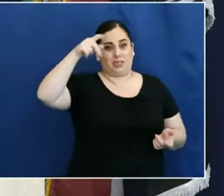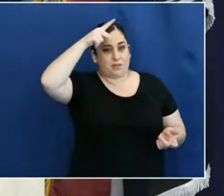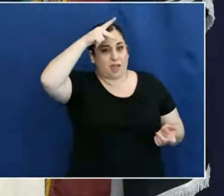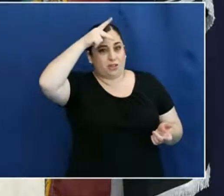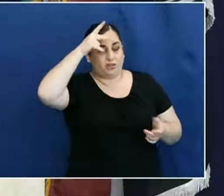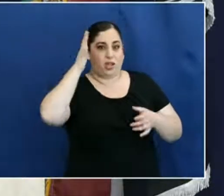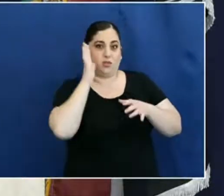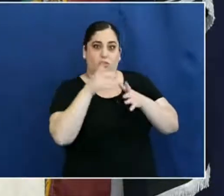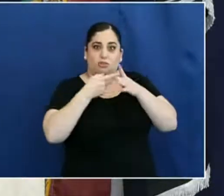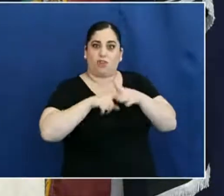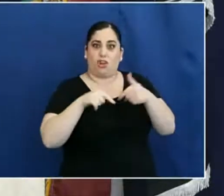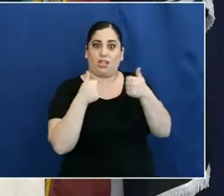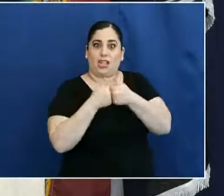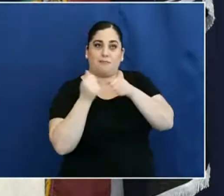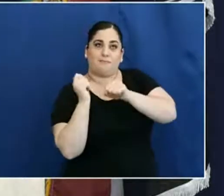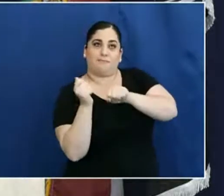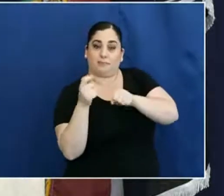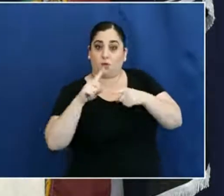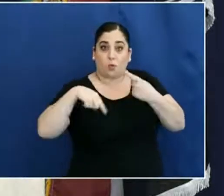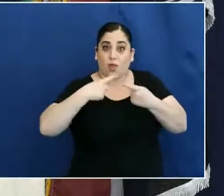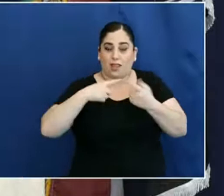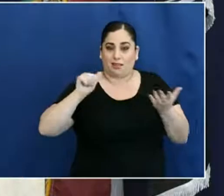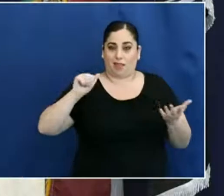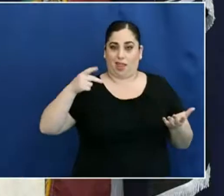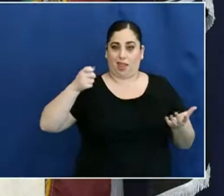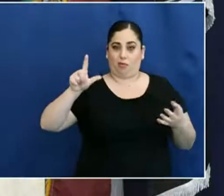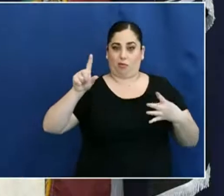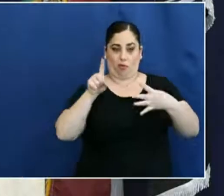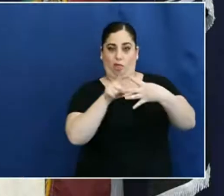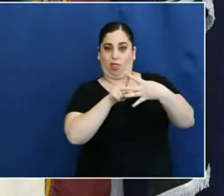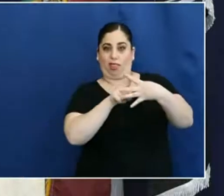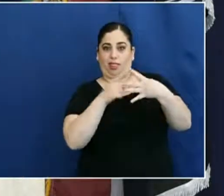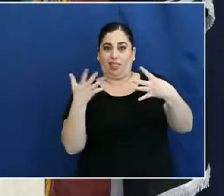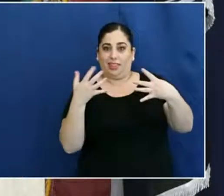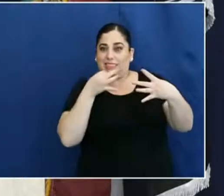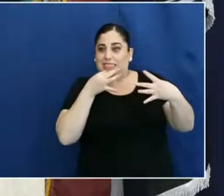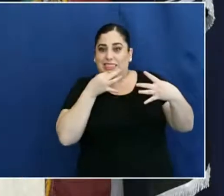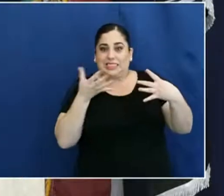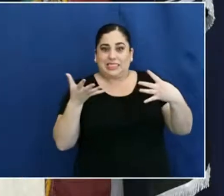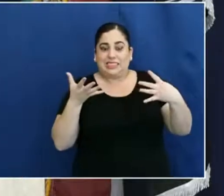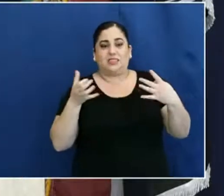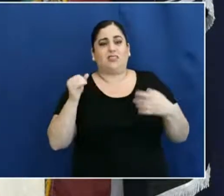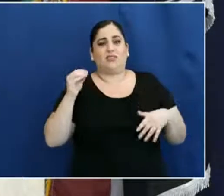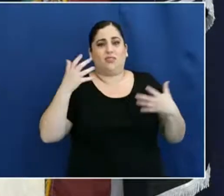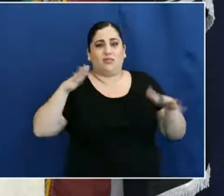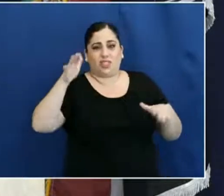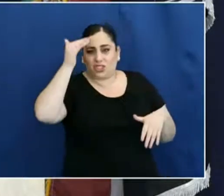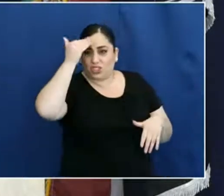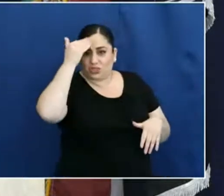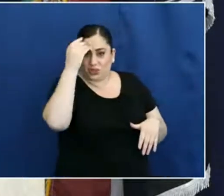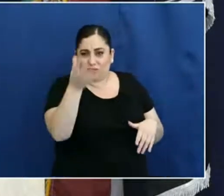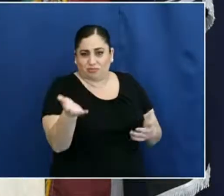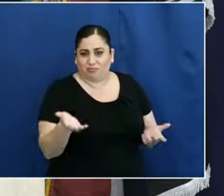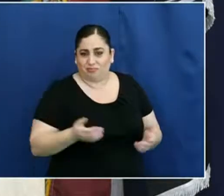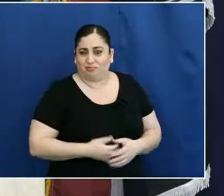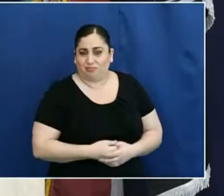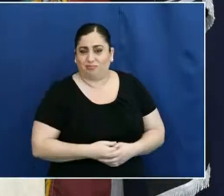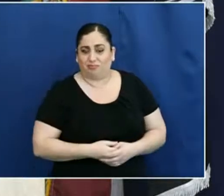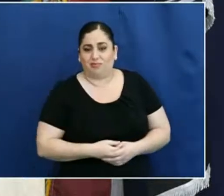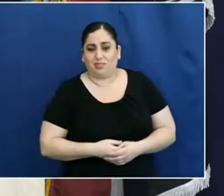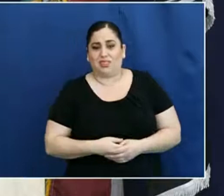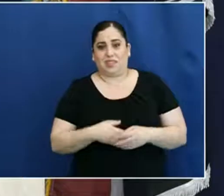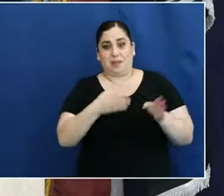baseball back. So even when we set it up at the outset, we knew by April 1st it would have to cease operations. And so this was a part of the planned